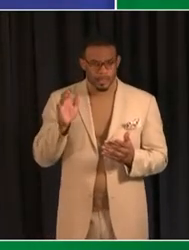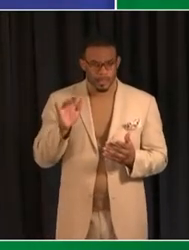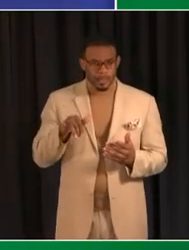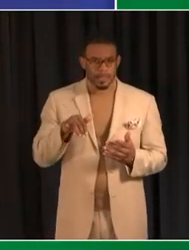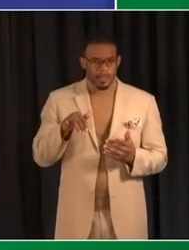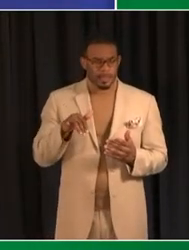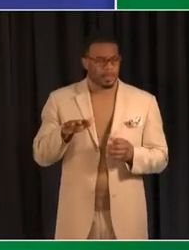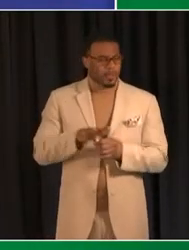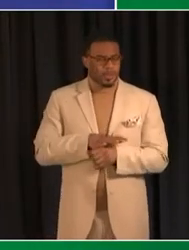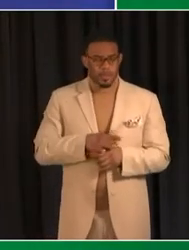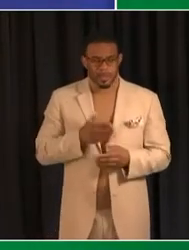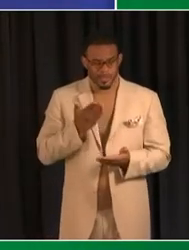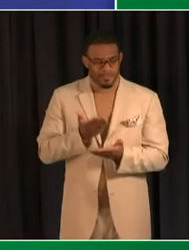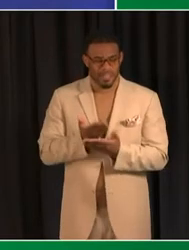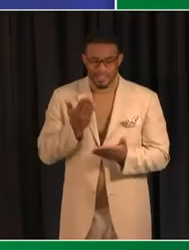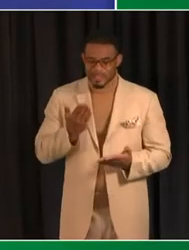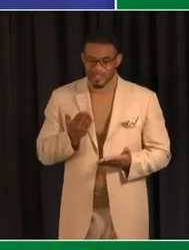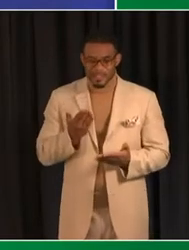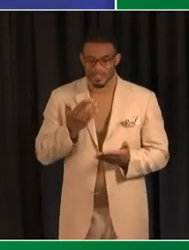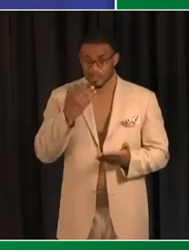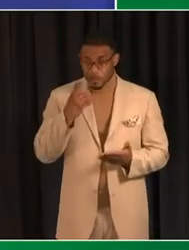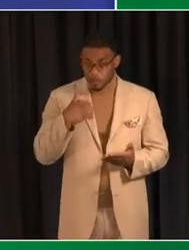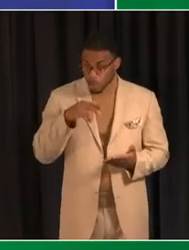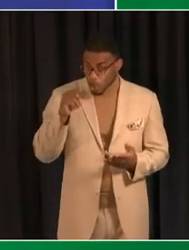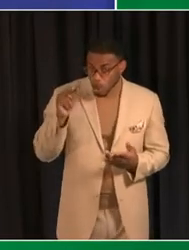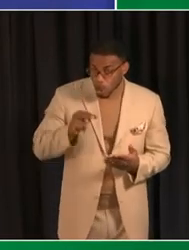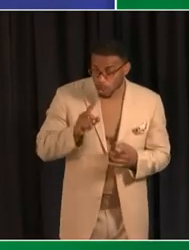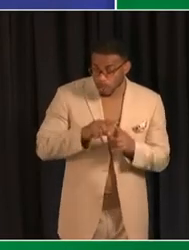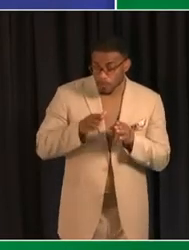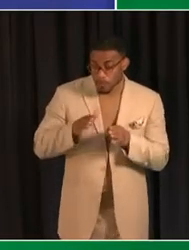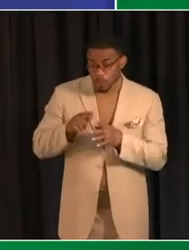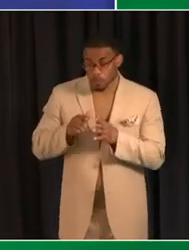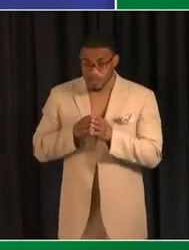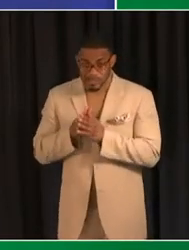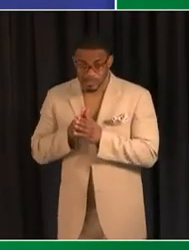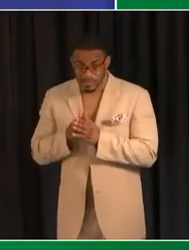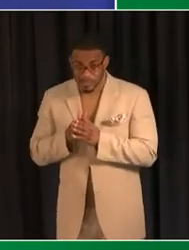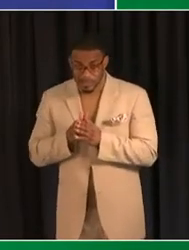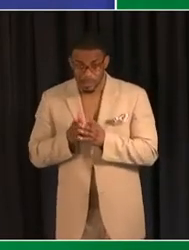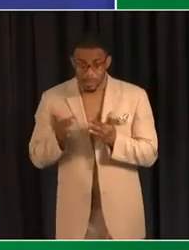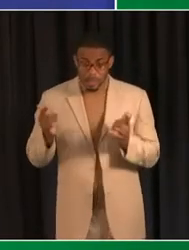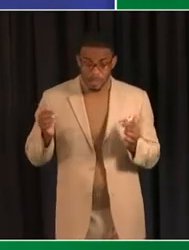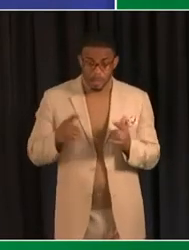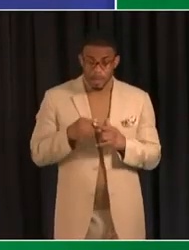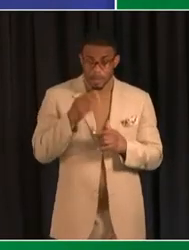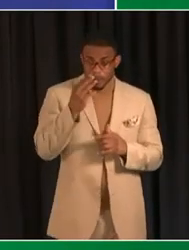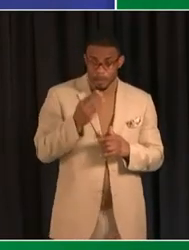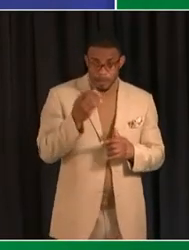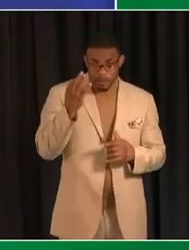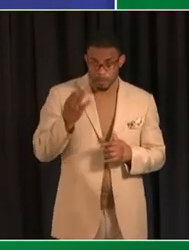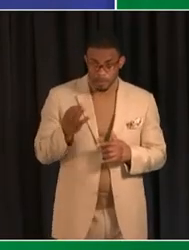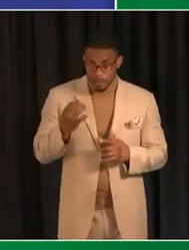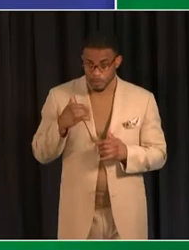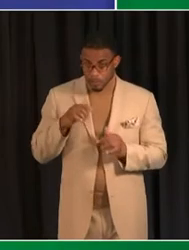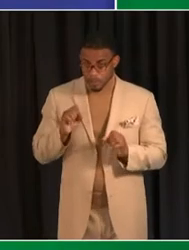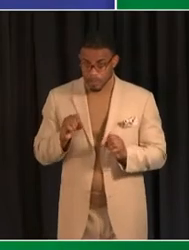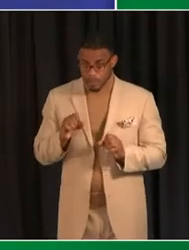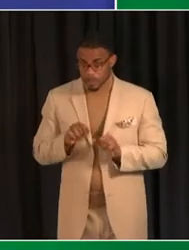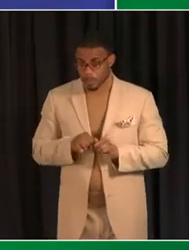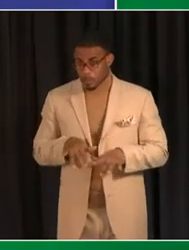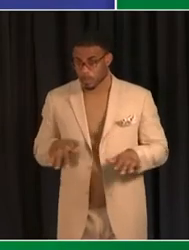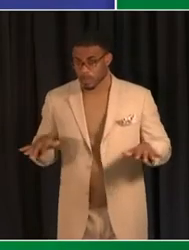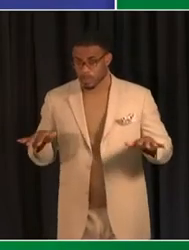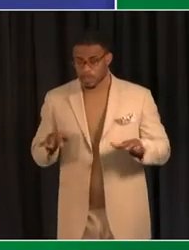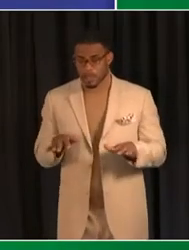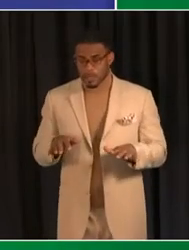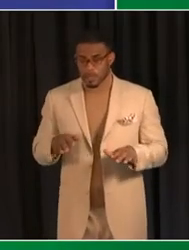think that's totally valid. Do we look at ways to incentivize coming in on Mondays and Fridays so that we